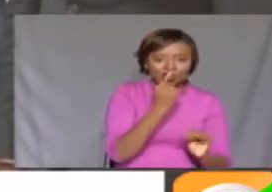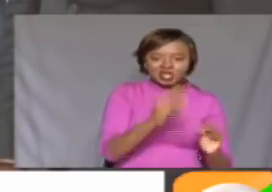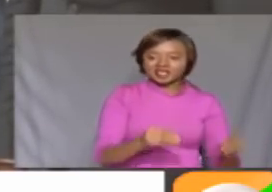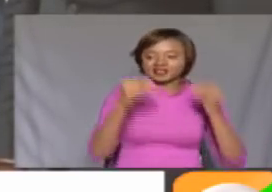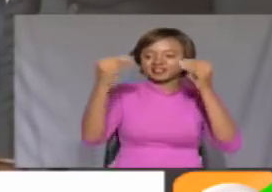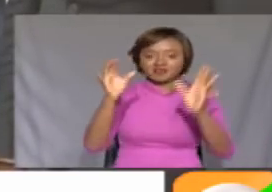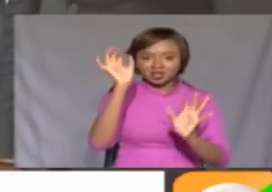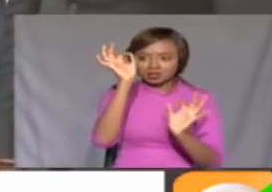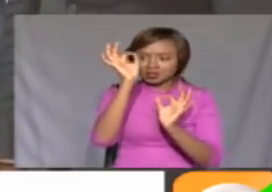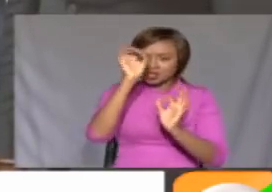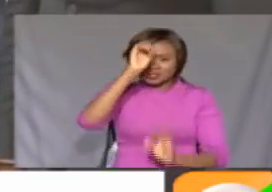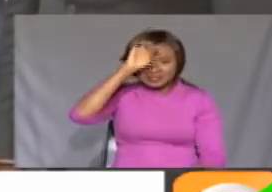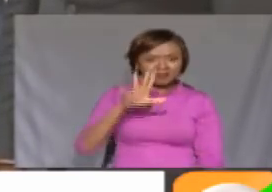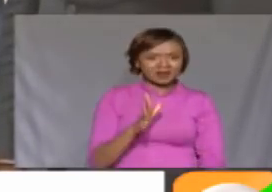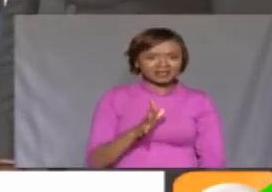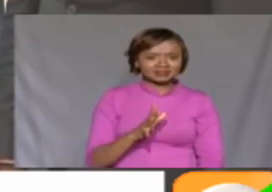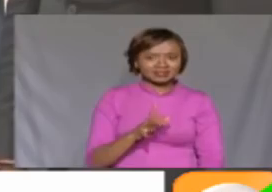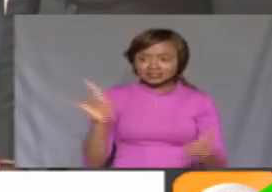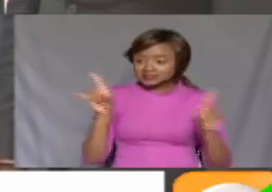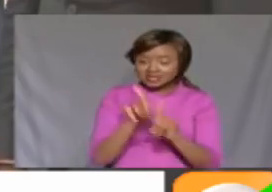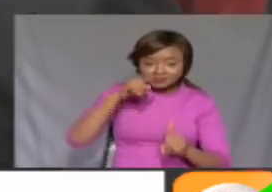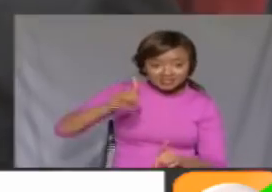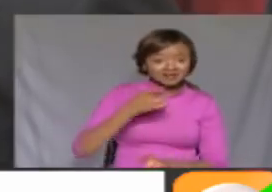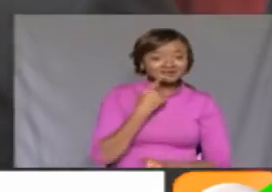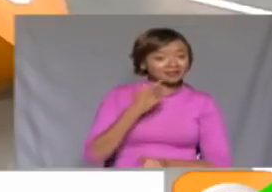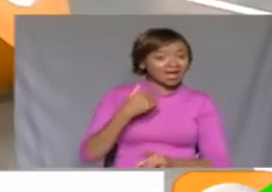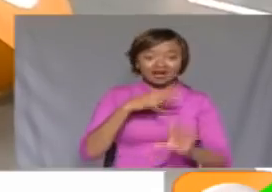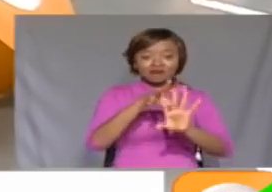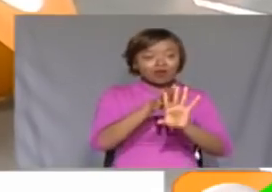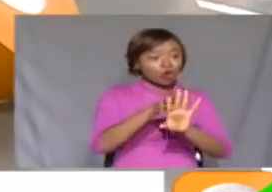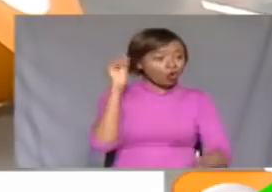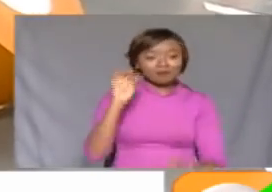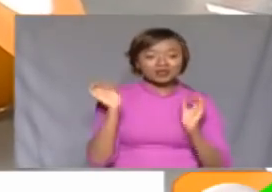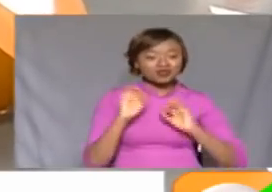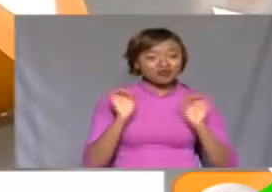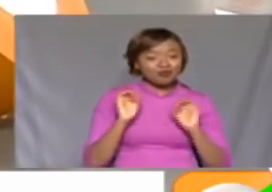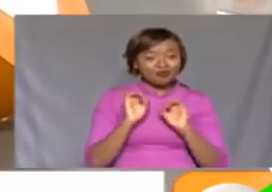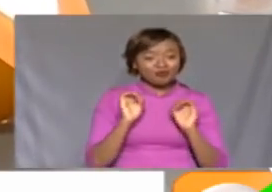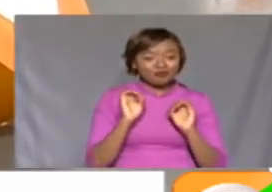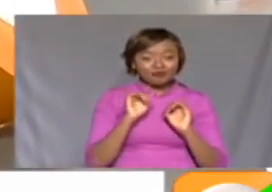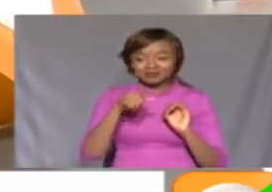as a surprise. And he says he doesn't even have a copy. Yeah, I can share a copy. I have one here. Yeah.